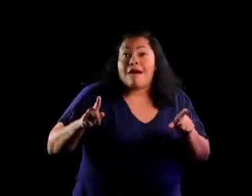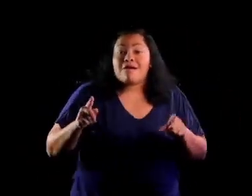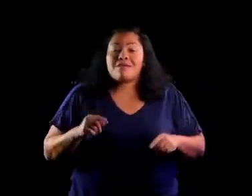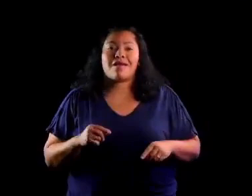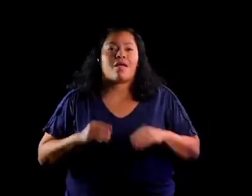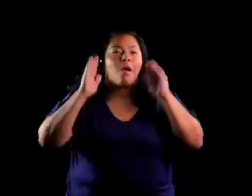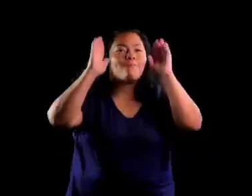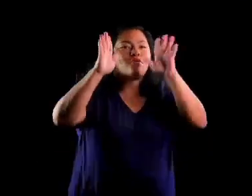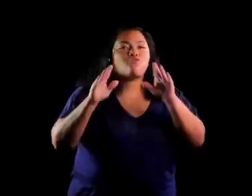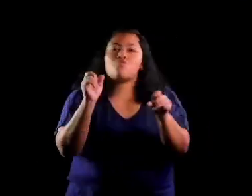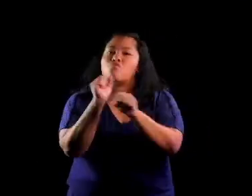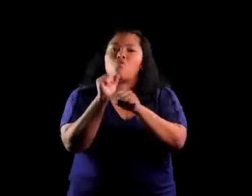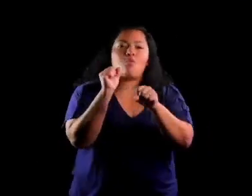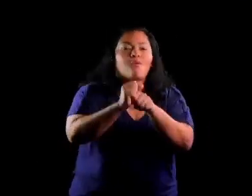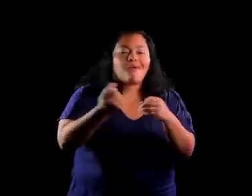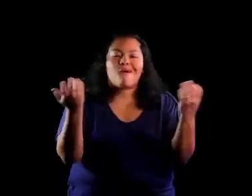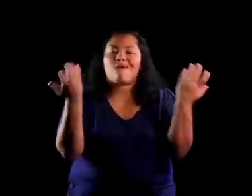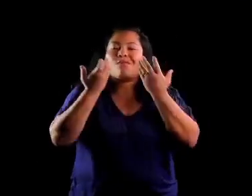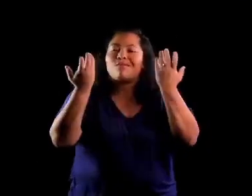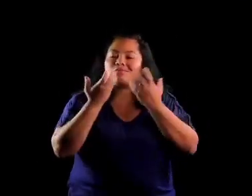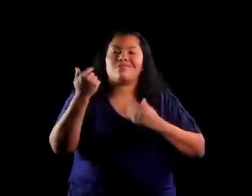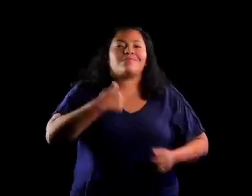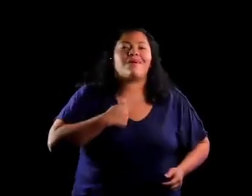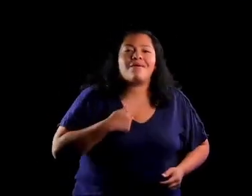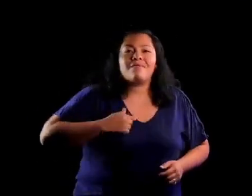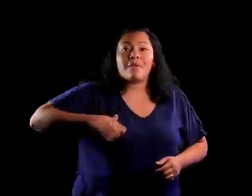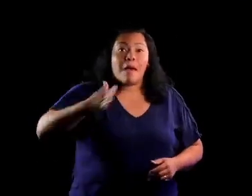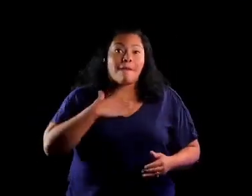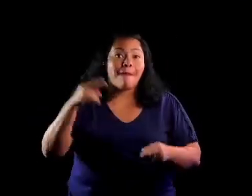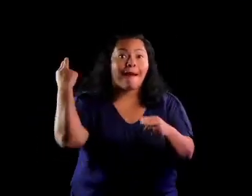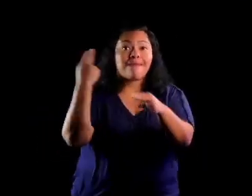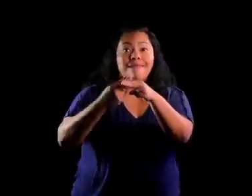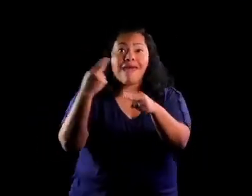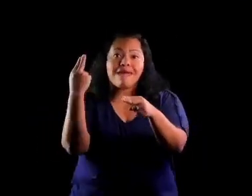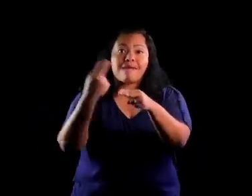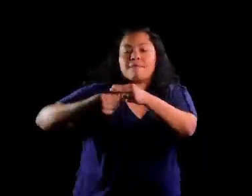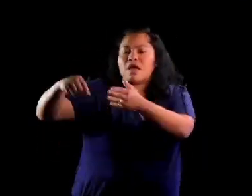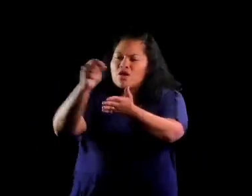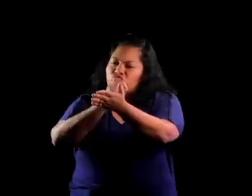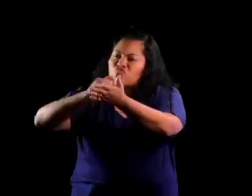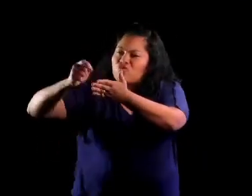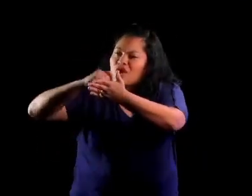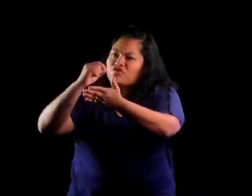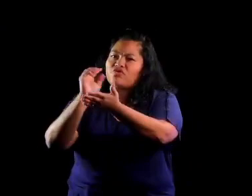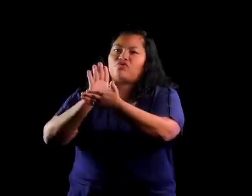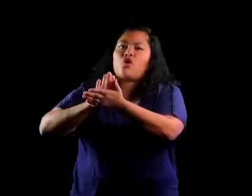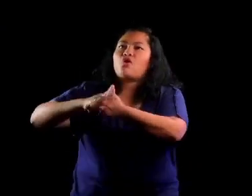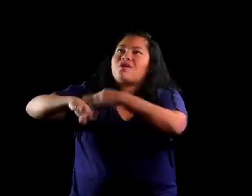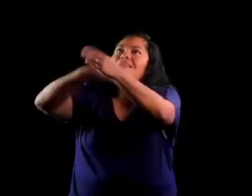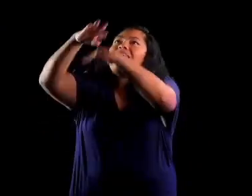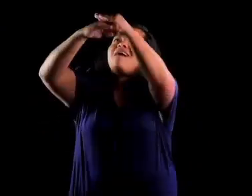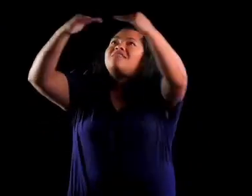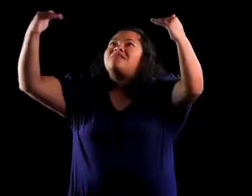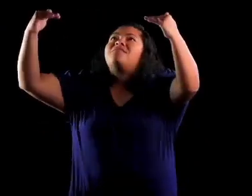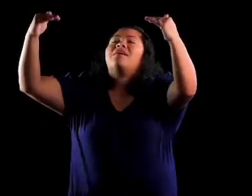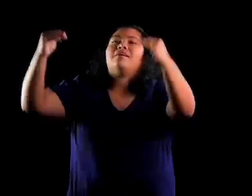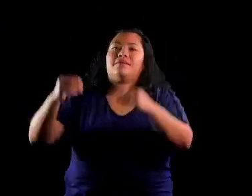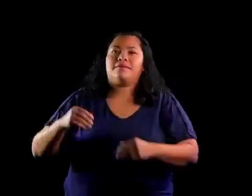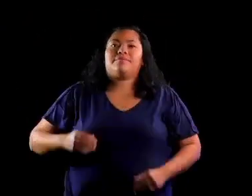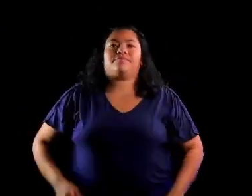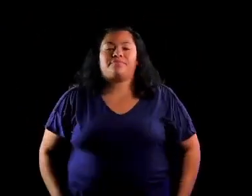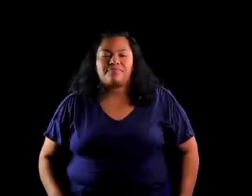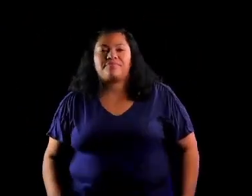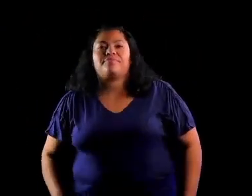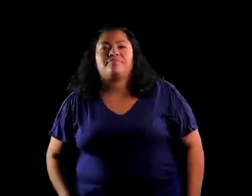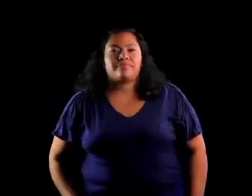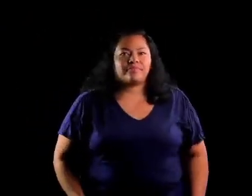But the miracle that I just can't get over, my name is registered in